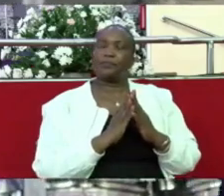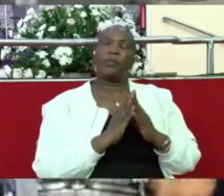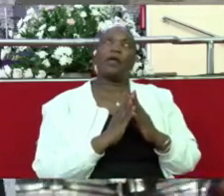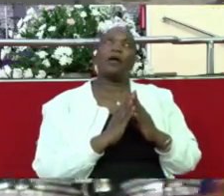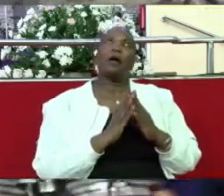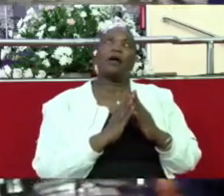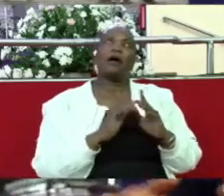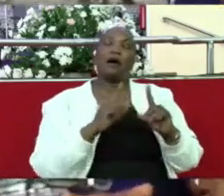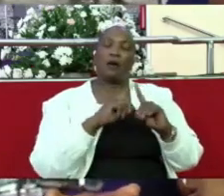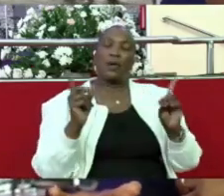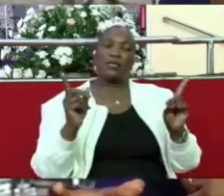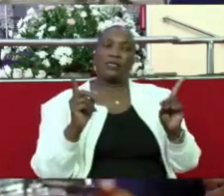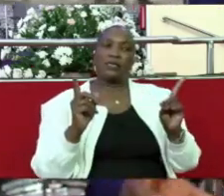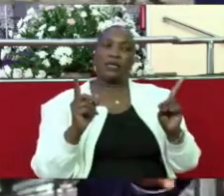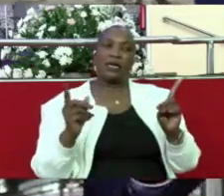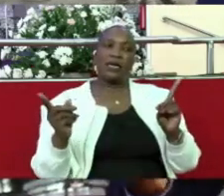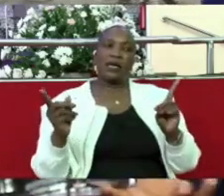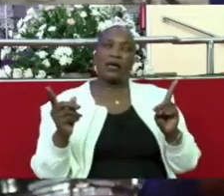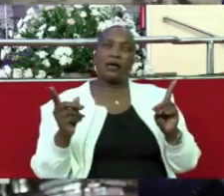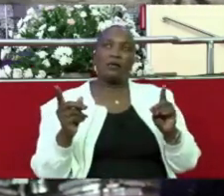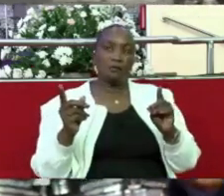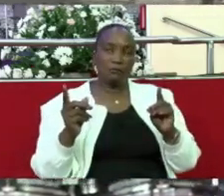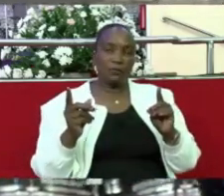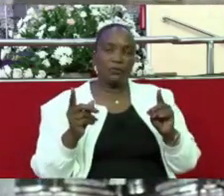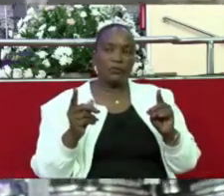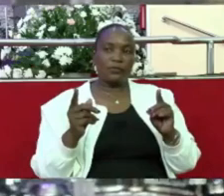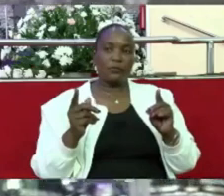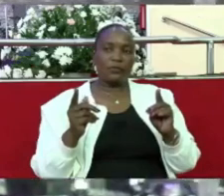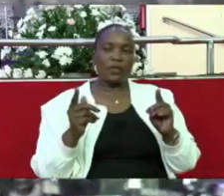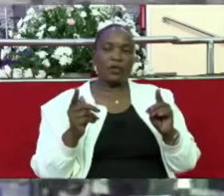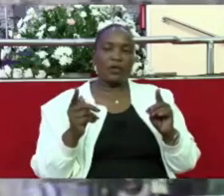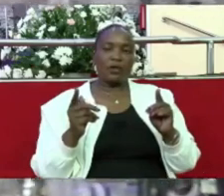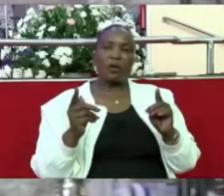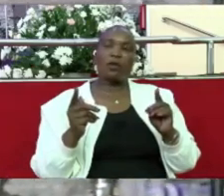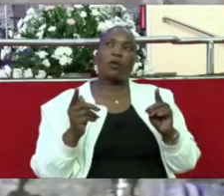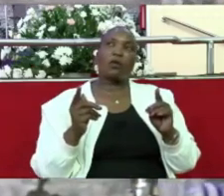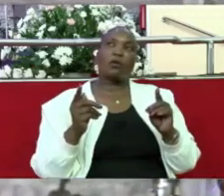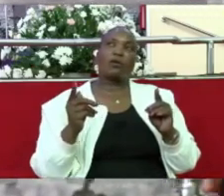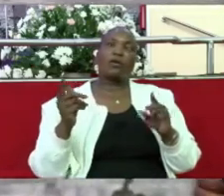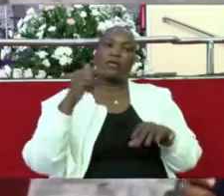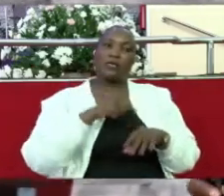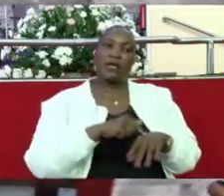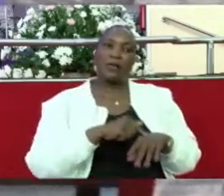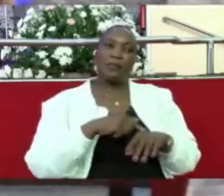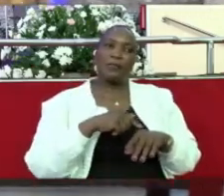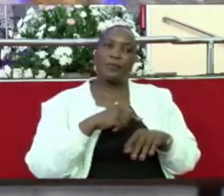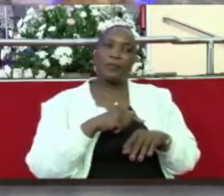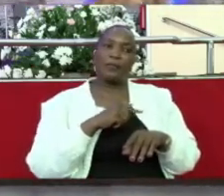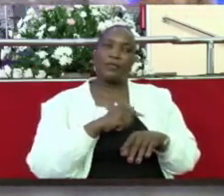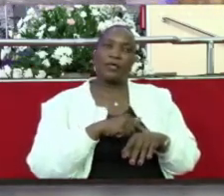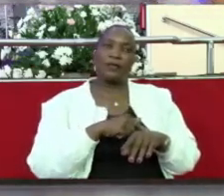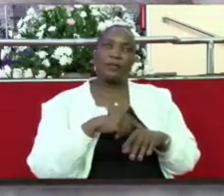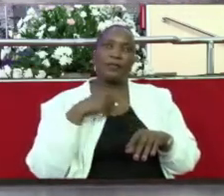that makes it to be smooth. When we remain in God, God. This is the work of the Holy